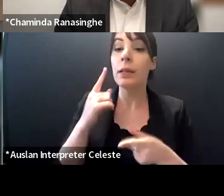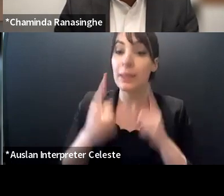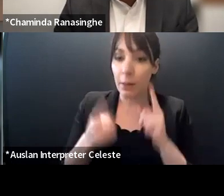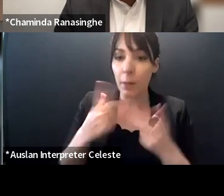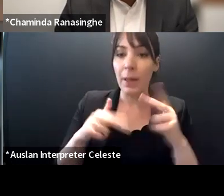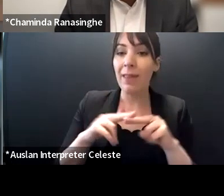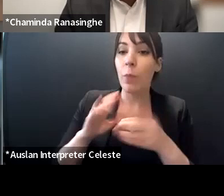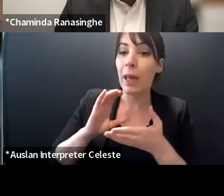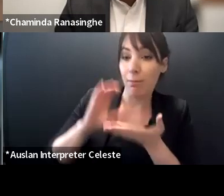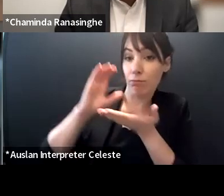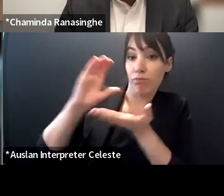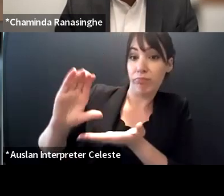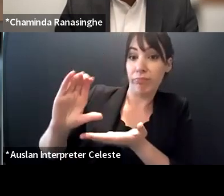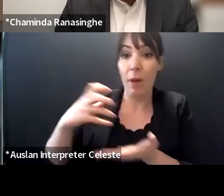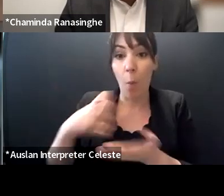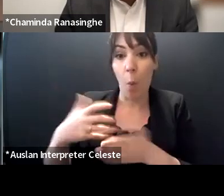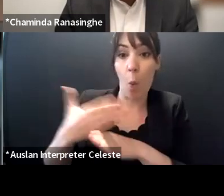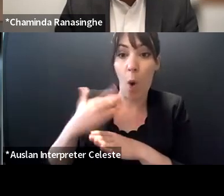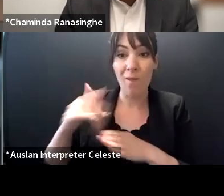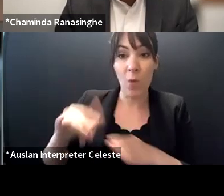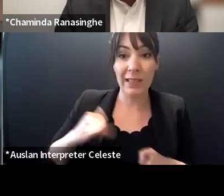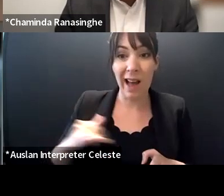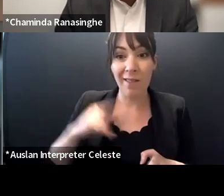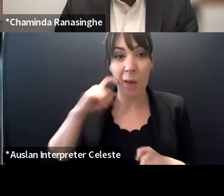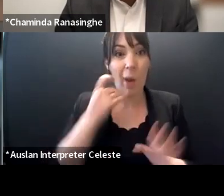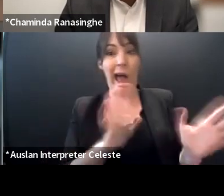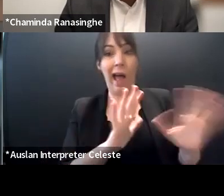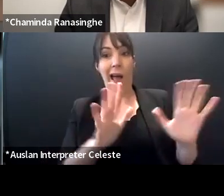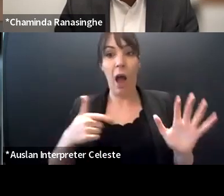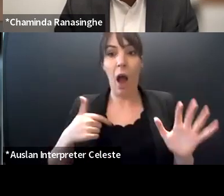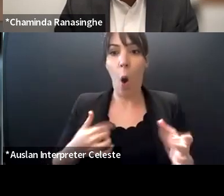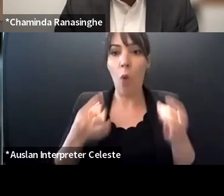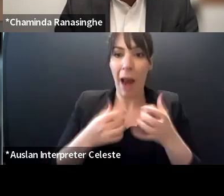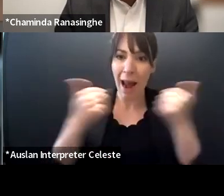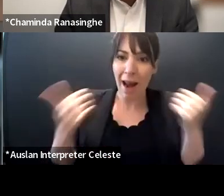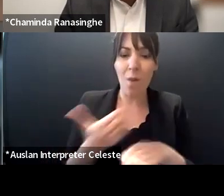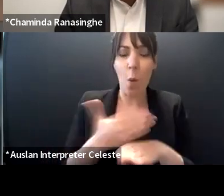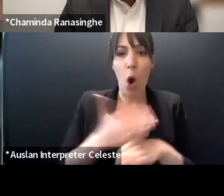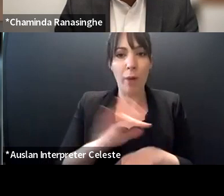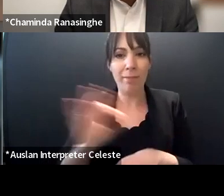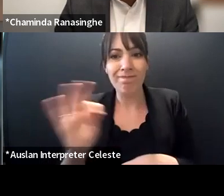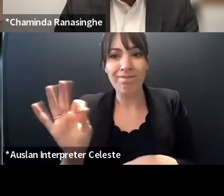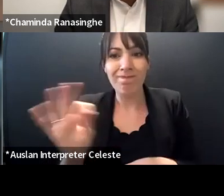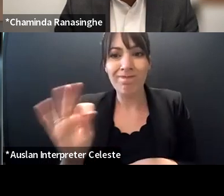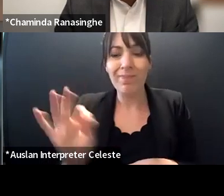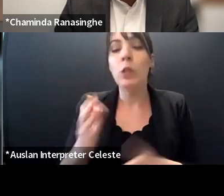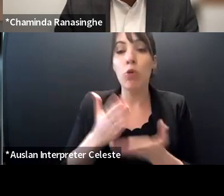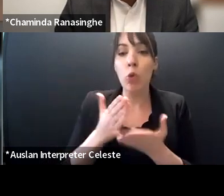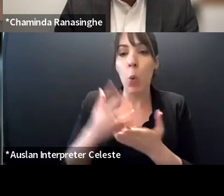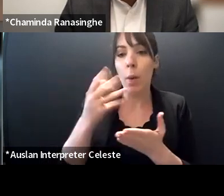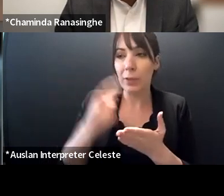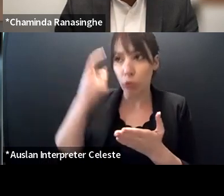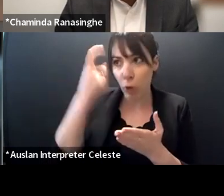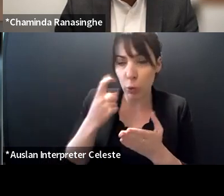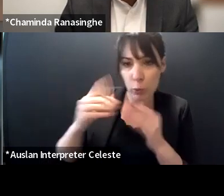doing too much. So you've got to go in really, you know, and define what it is that they're doing and say, okay, so how do we strategically remove